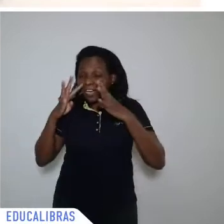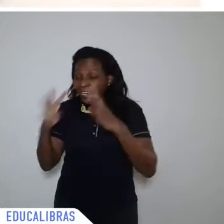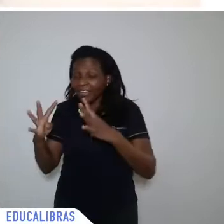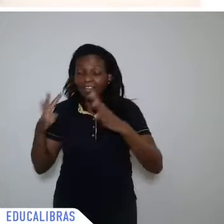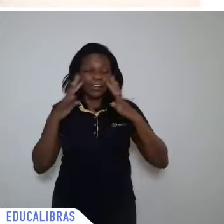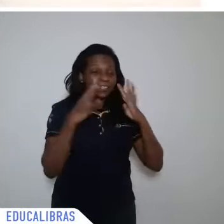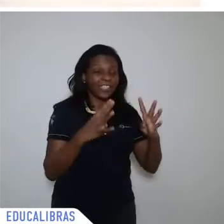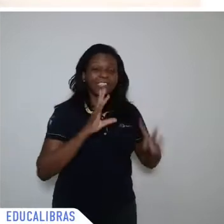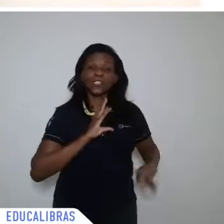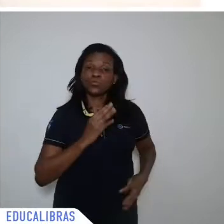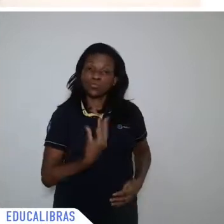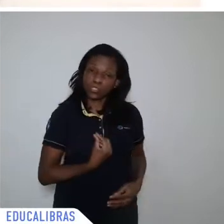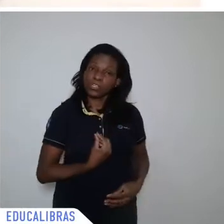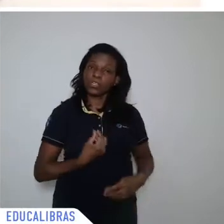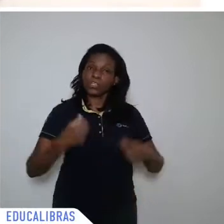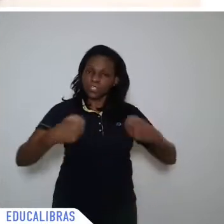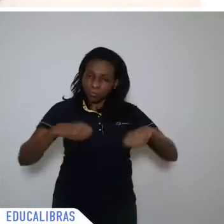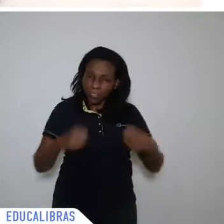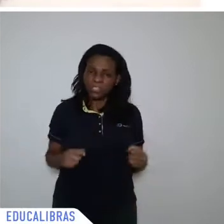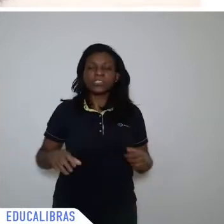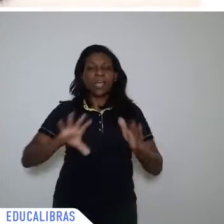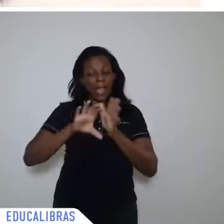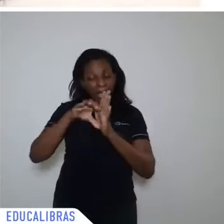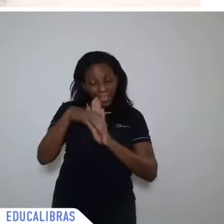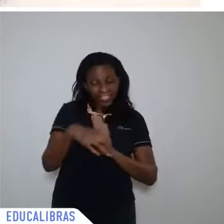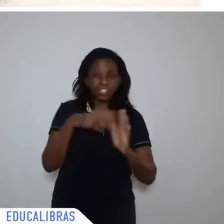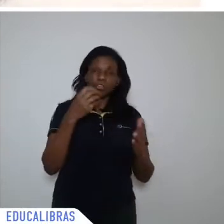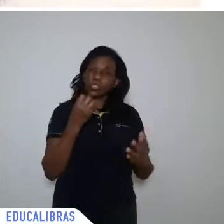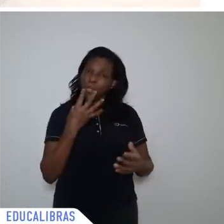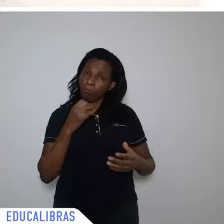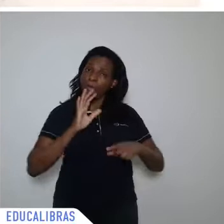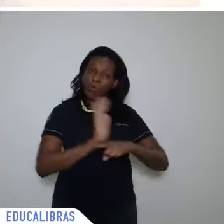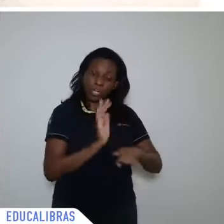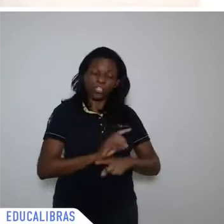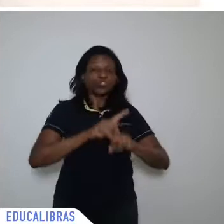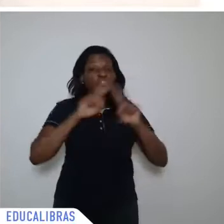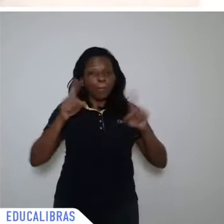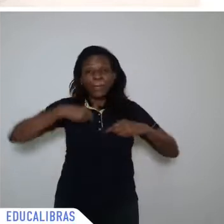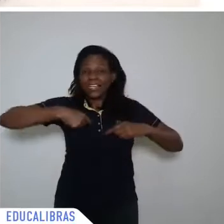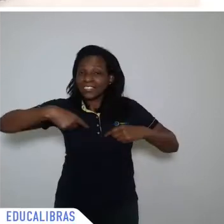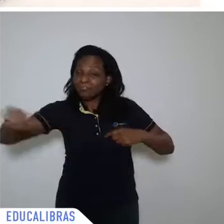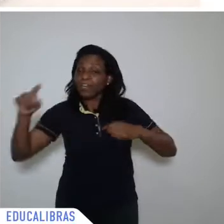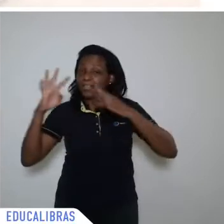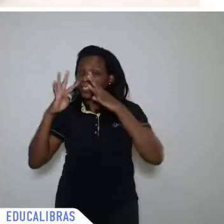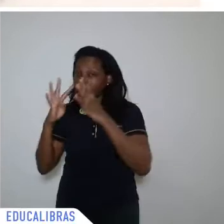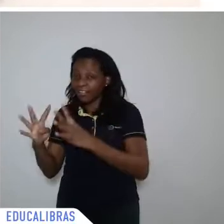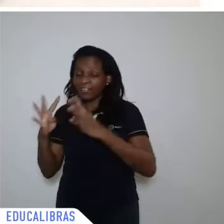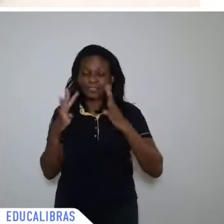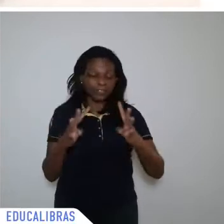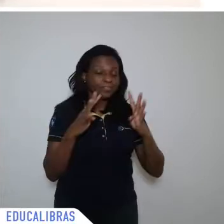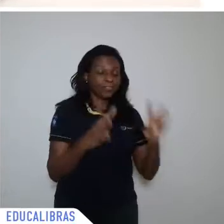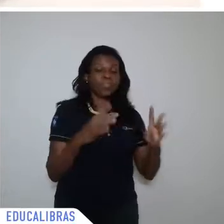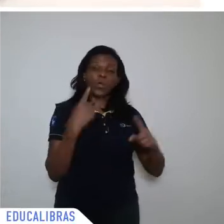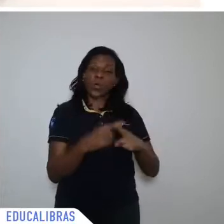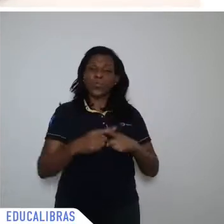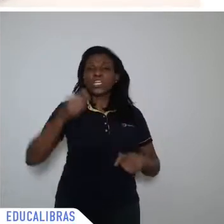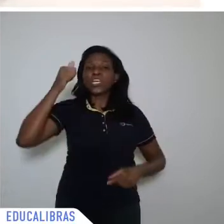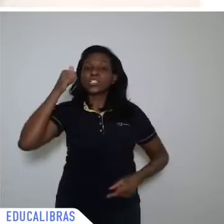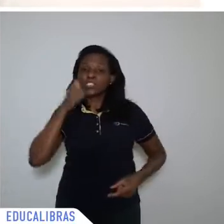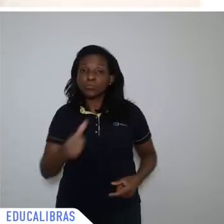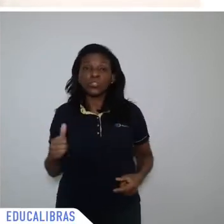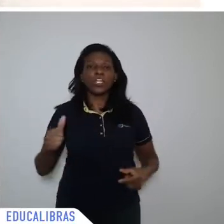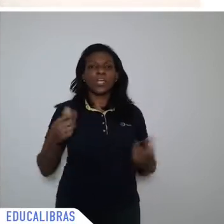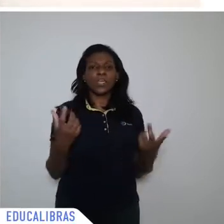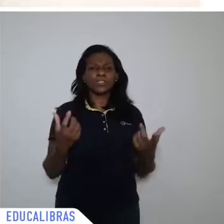people have to face, listen to trans people. Have theory as a reference, but go on to the